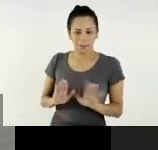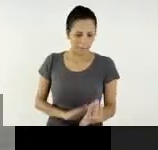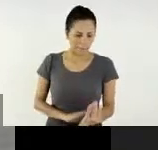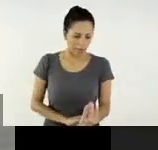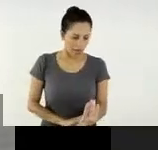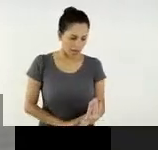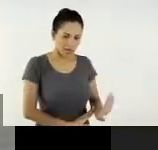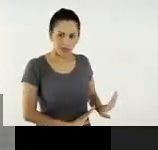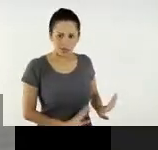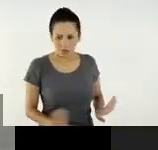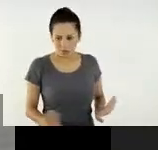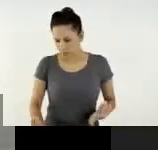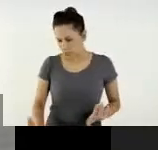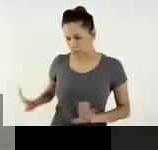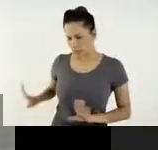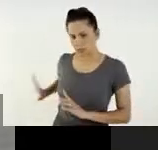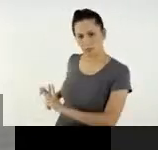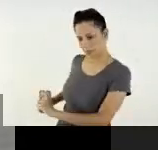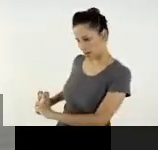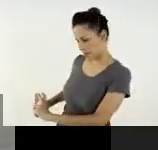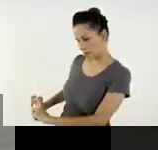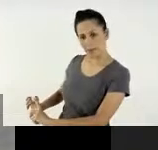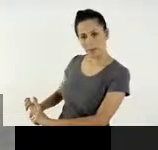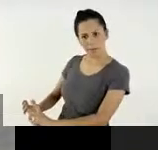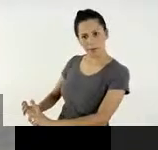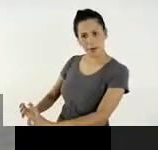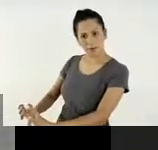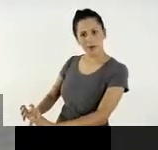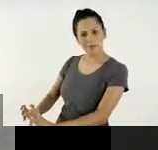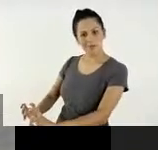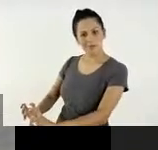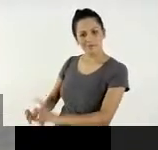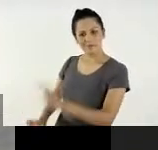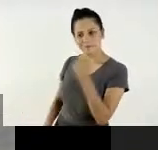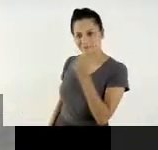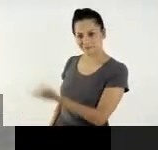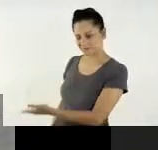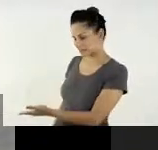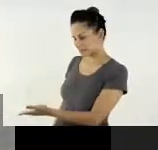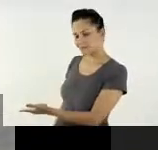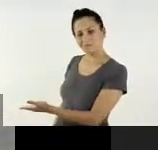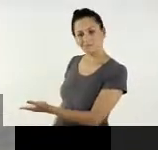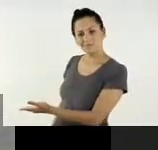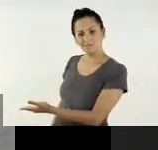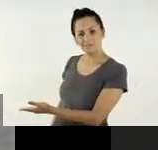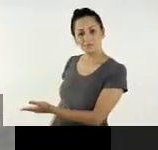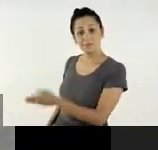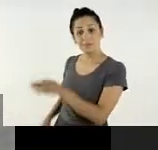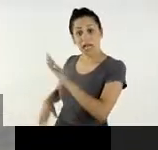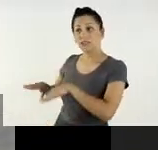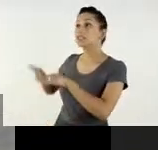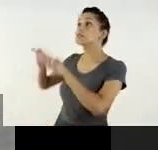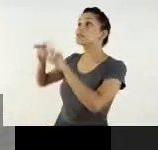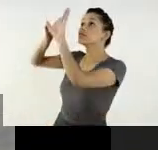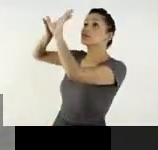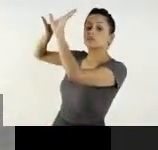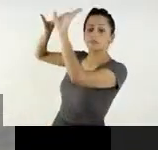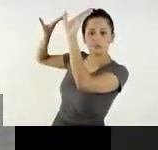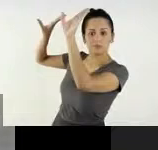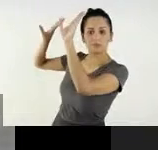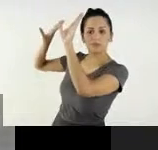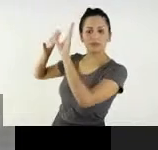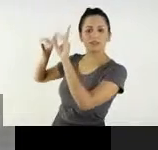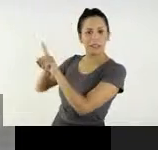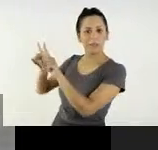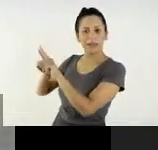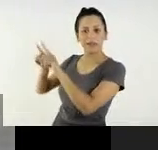here, that they hung from the ceiling. This photograph resembles sort of